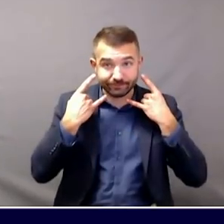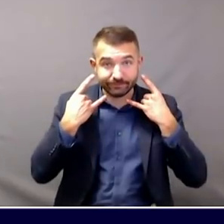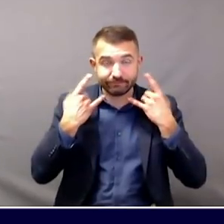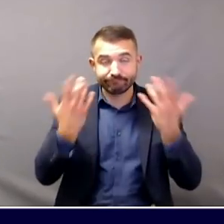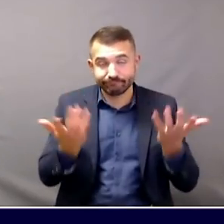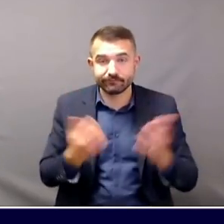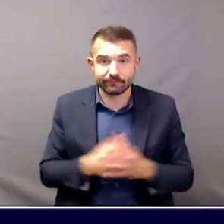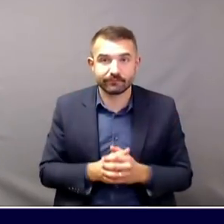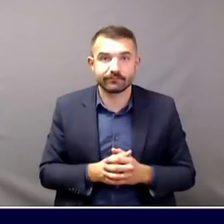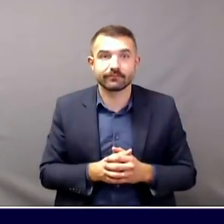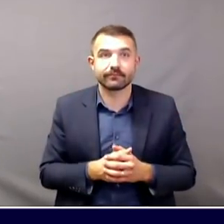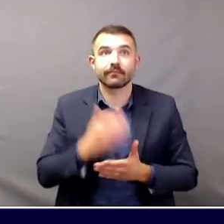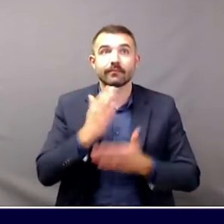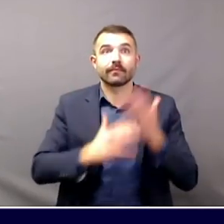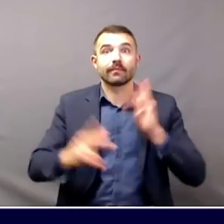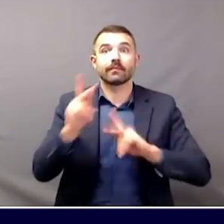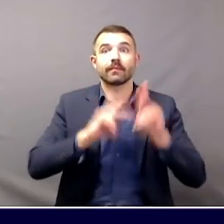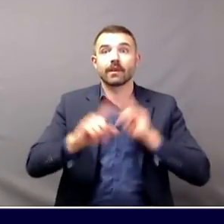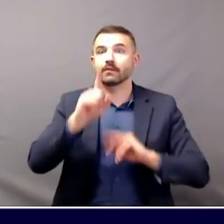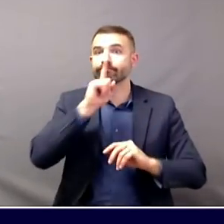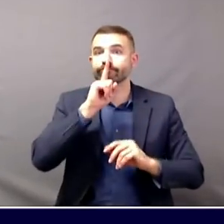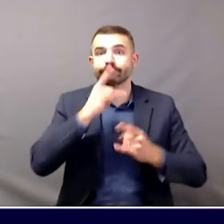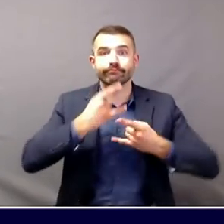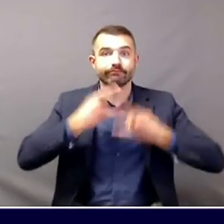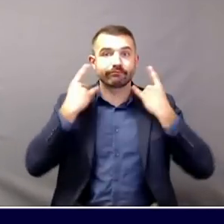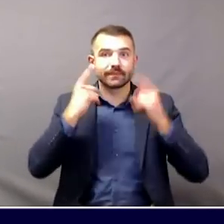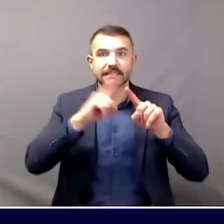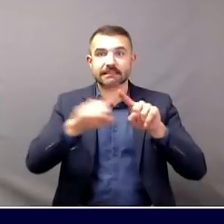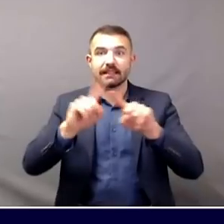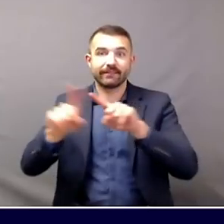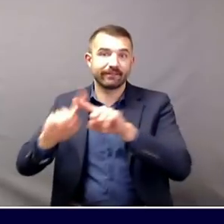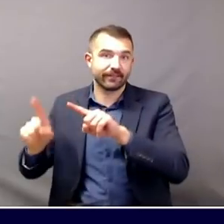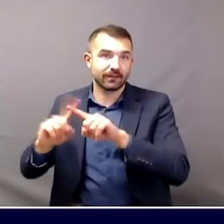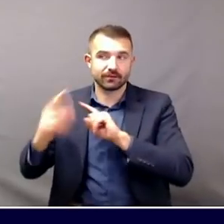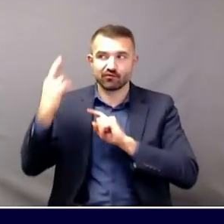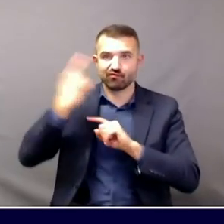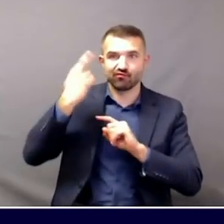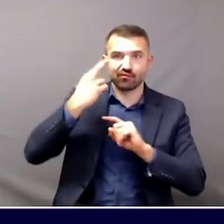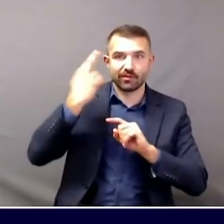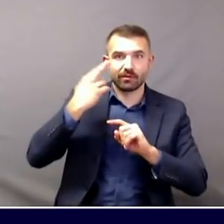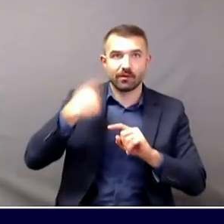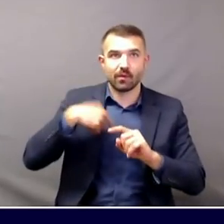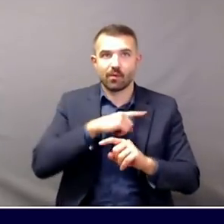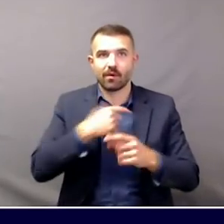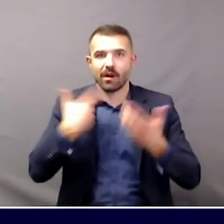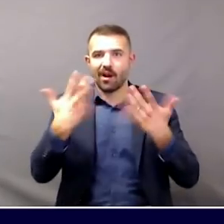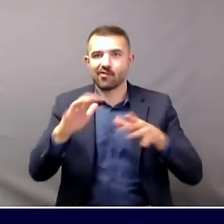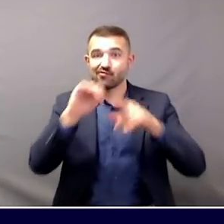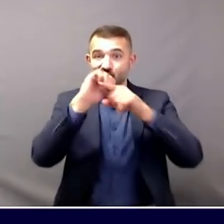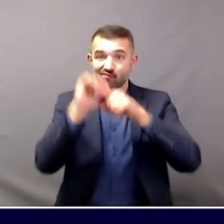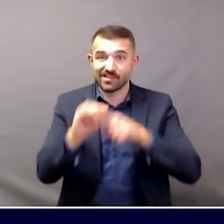face coverings. We provided trainings, we have checklists, we have